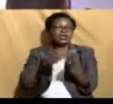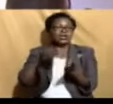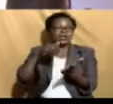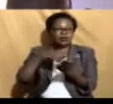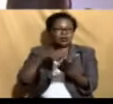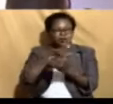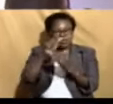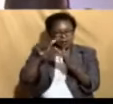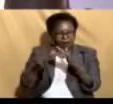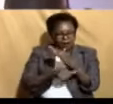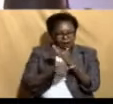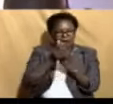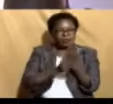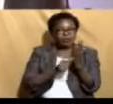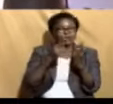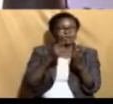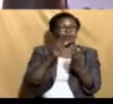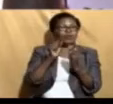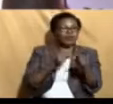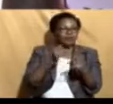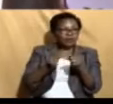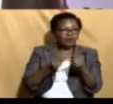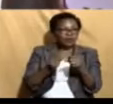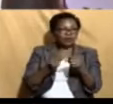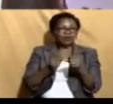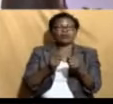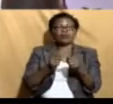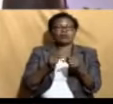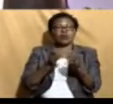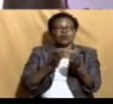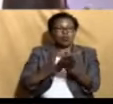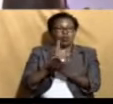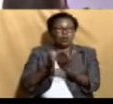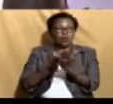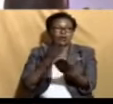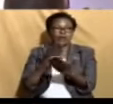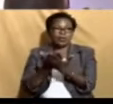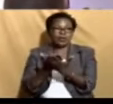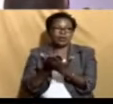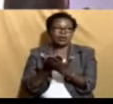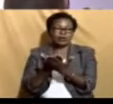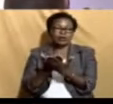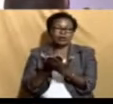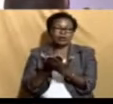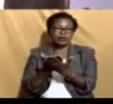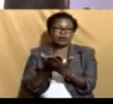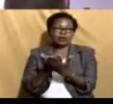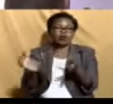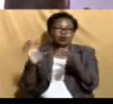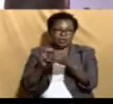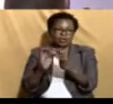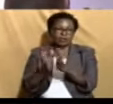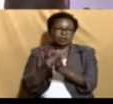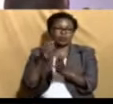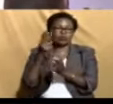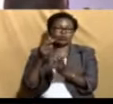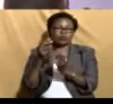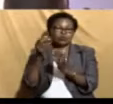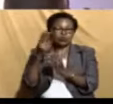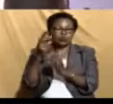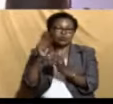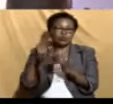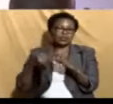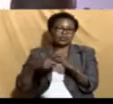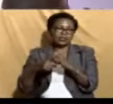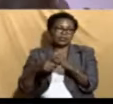Article 255 matter, via a bill which would then be dealt with pursuant to Article 256(5) of the